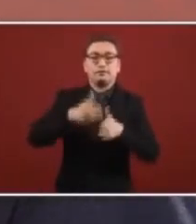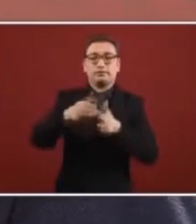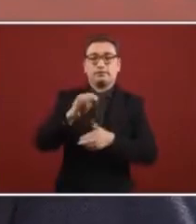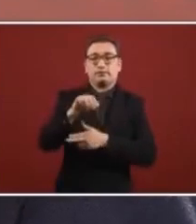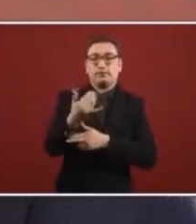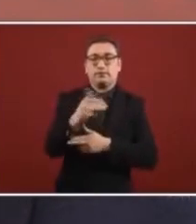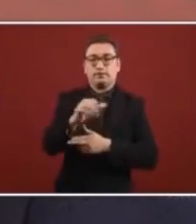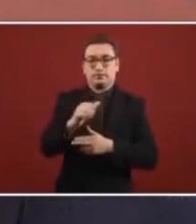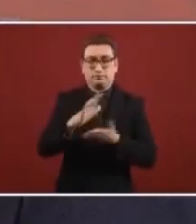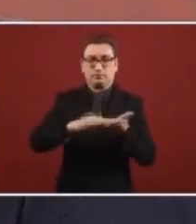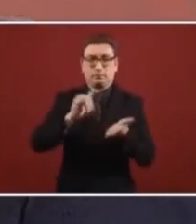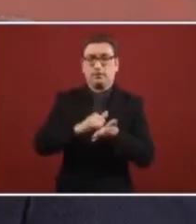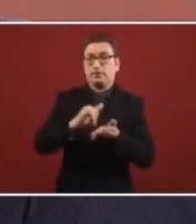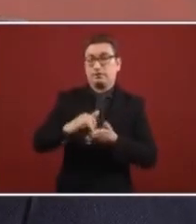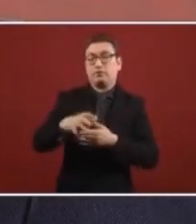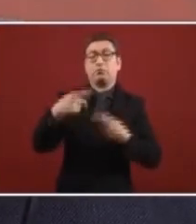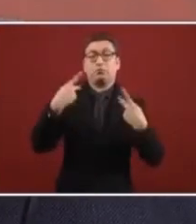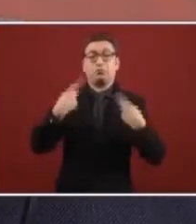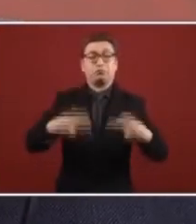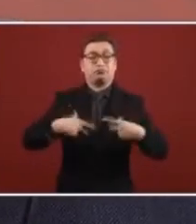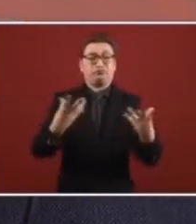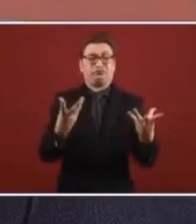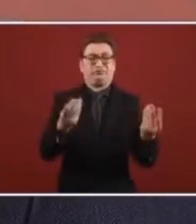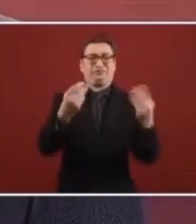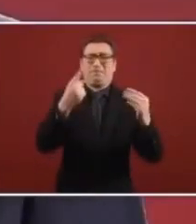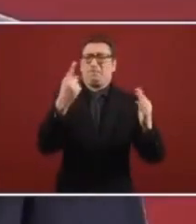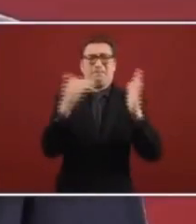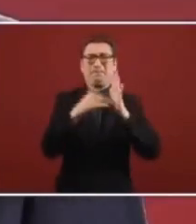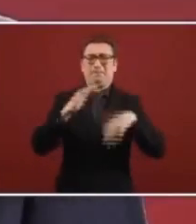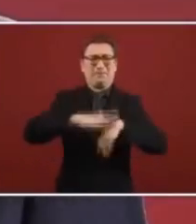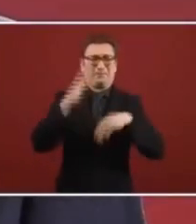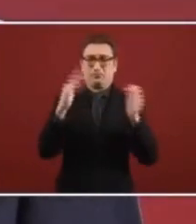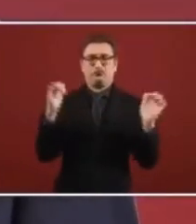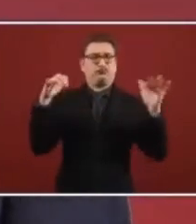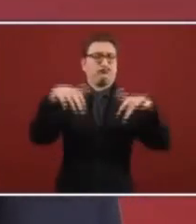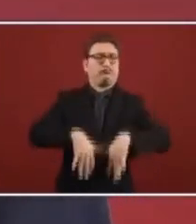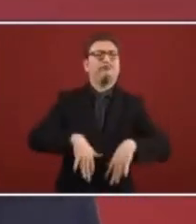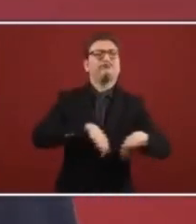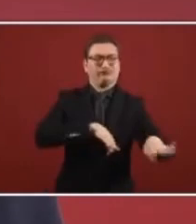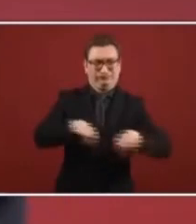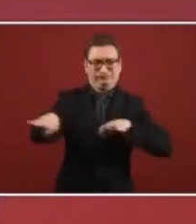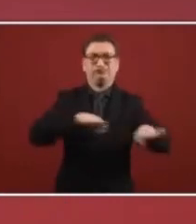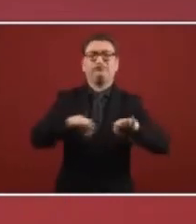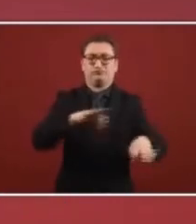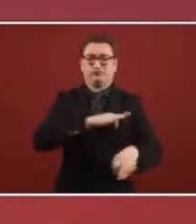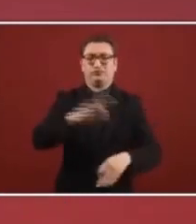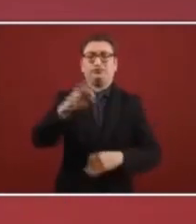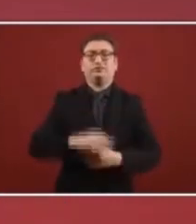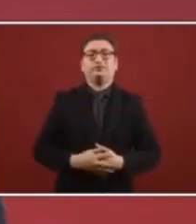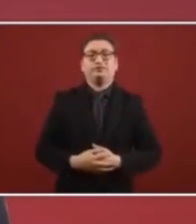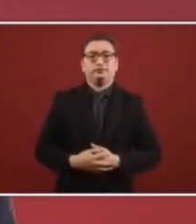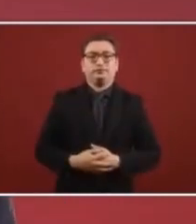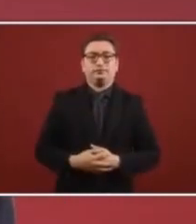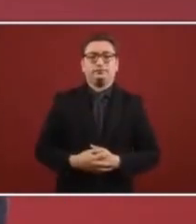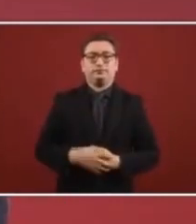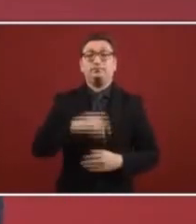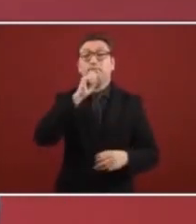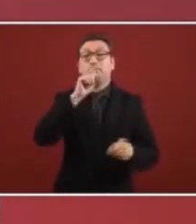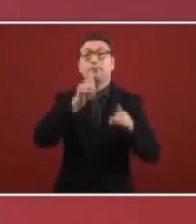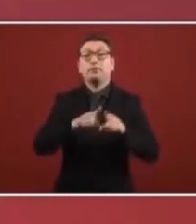empleos. And that is going to mean thousands of jobs. Y también And está also, there